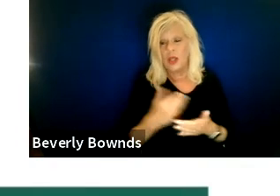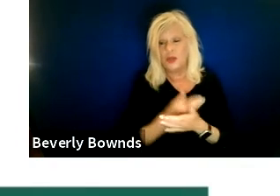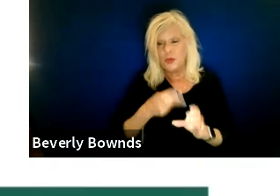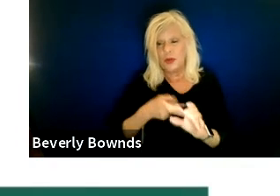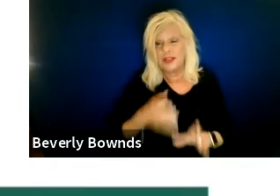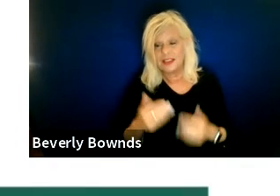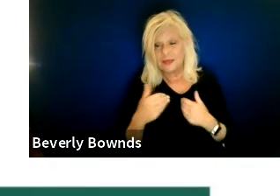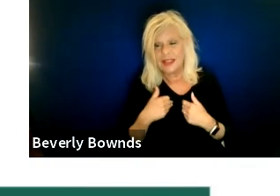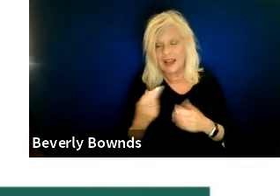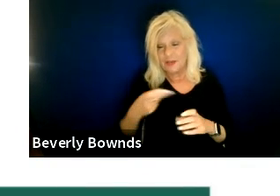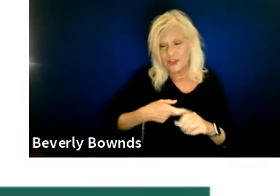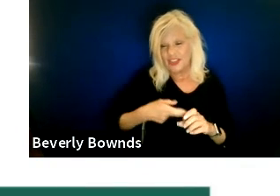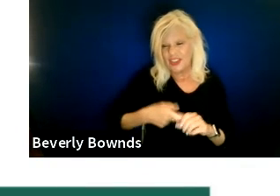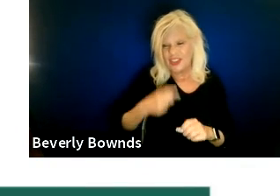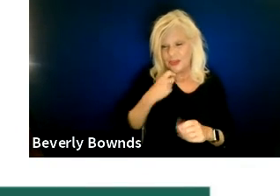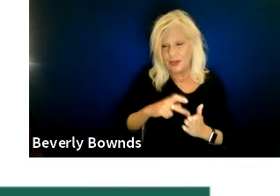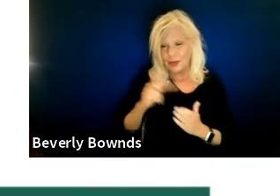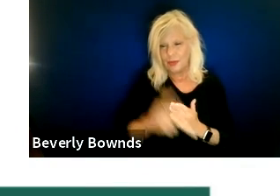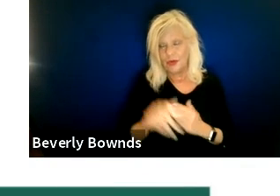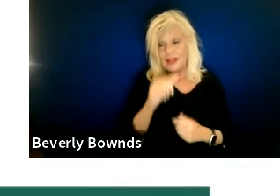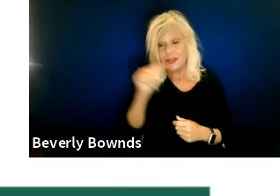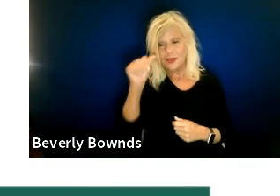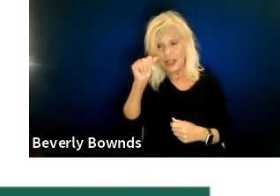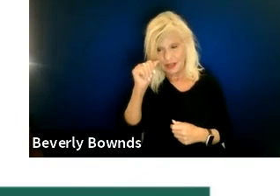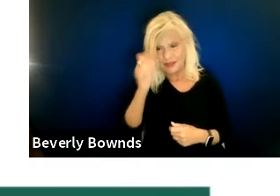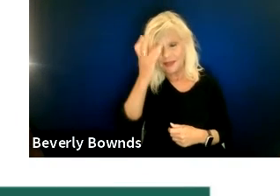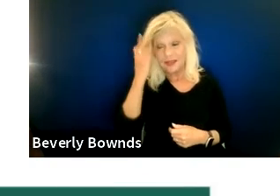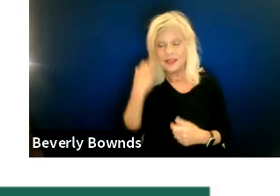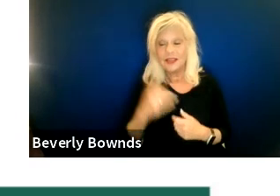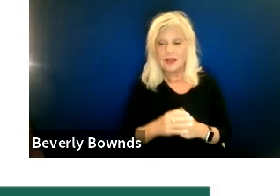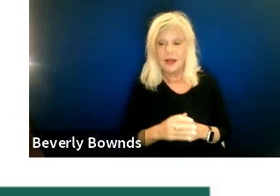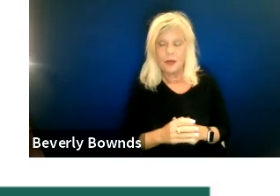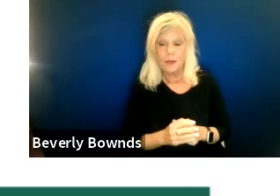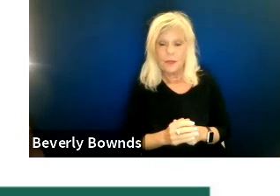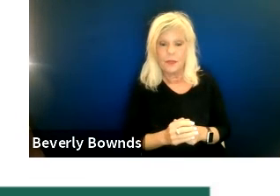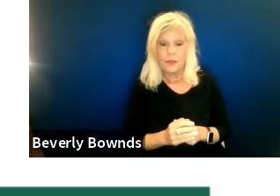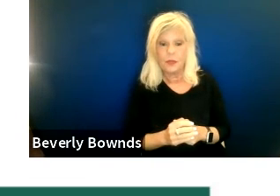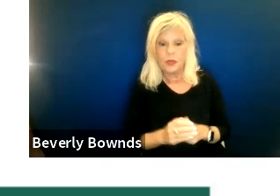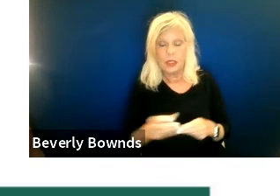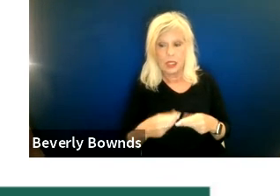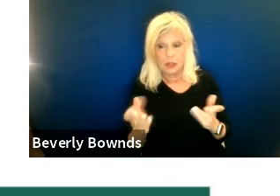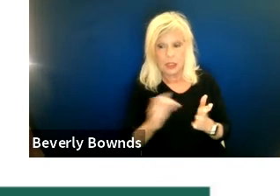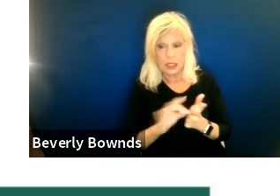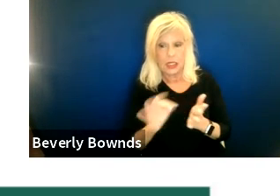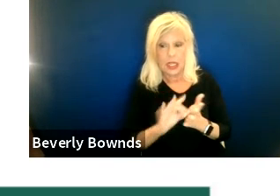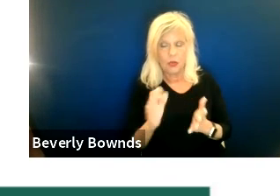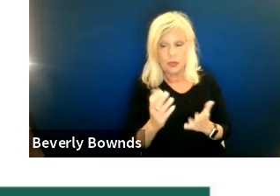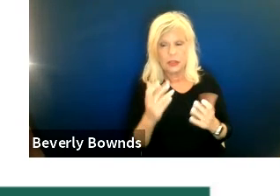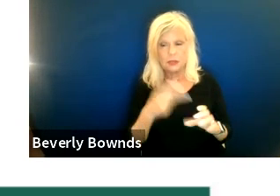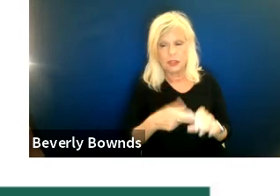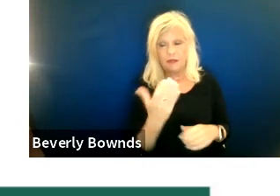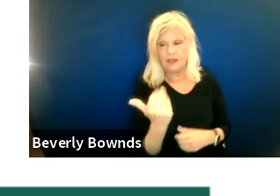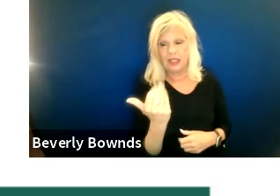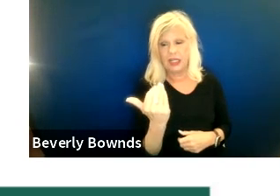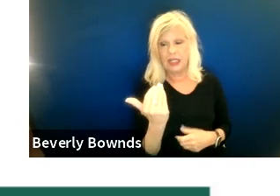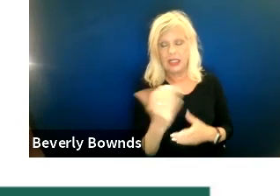participant join the program yesterday. At Wednesday, the count was at 15. And so you can see